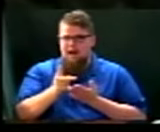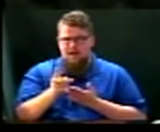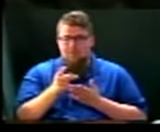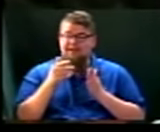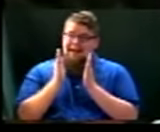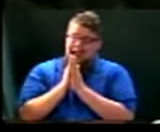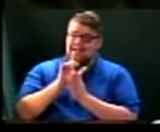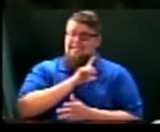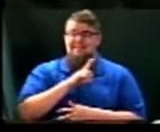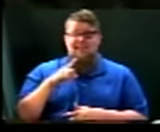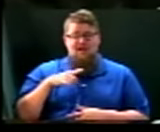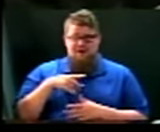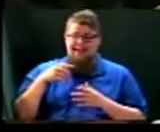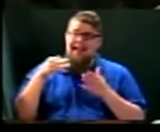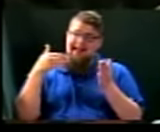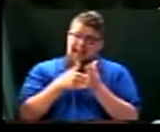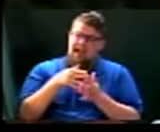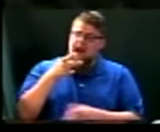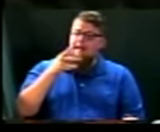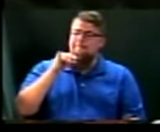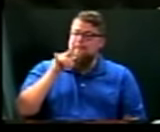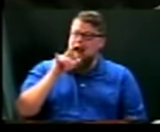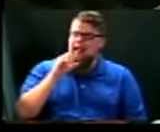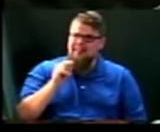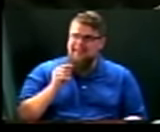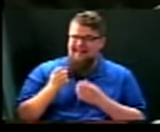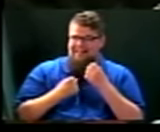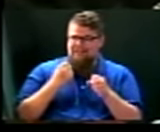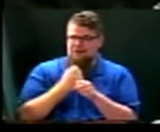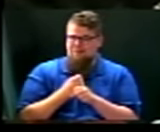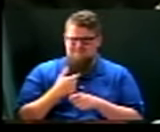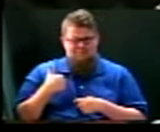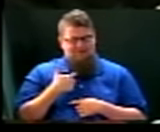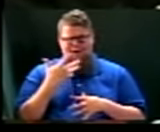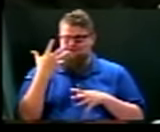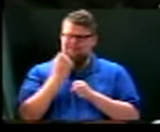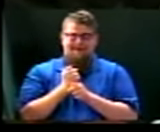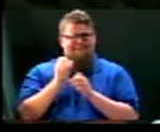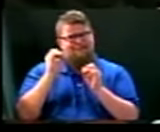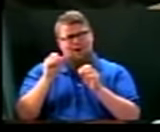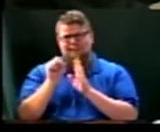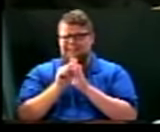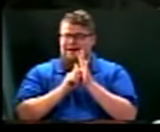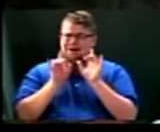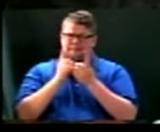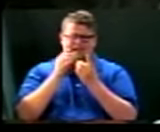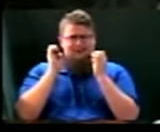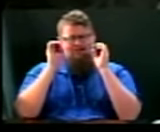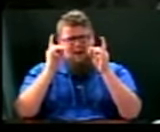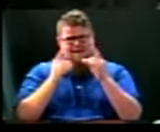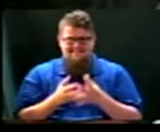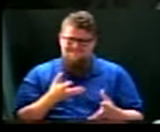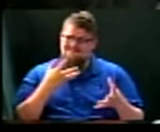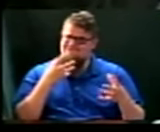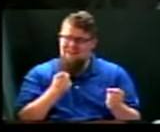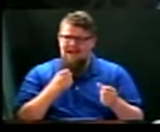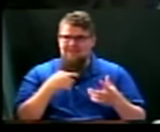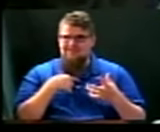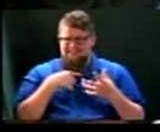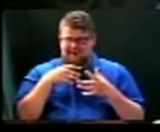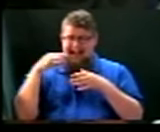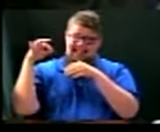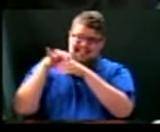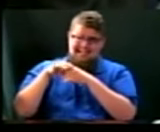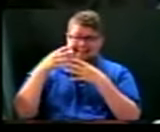legislature to make this a pilot year. We have no faith in our State Department of Education, and we are rapidly losing faith in our elected